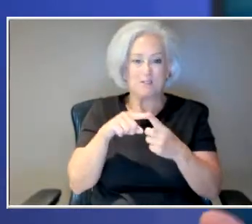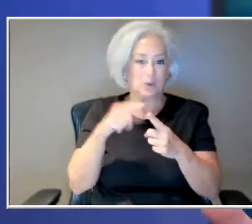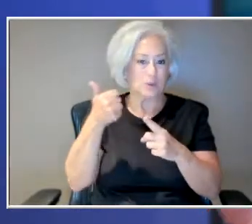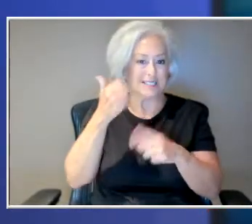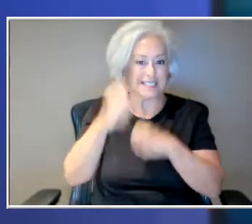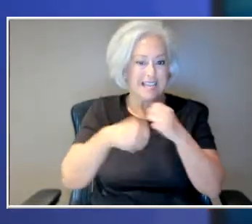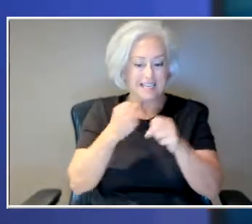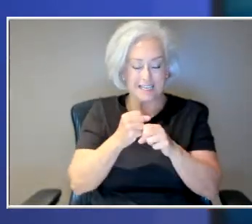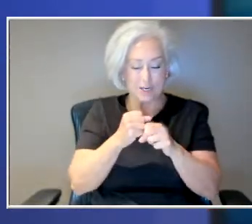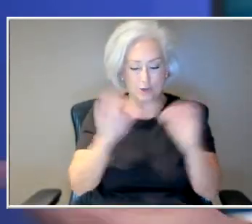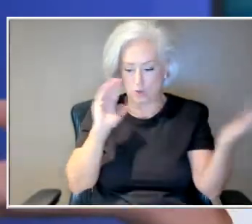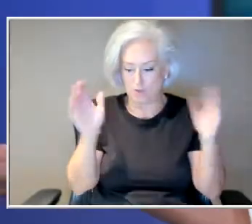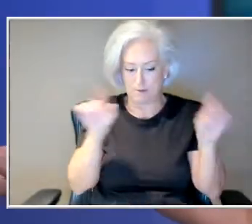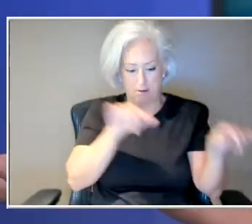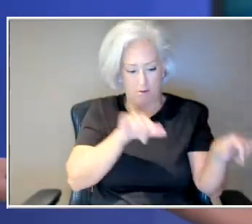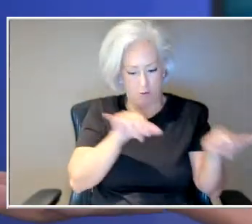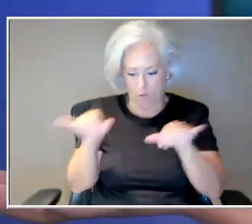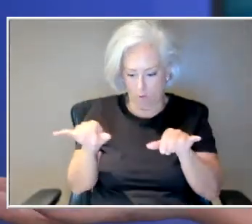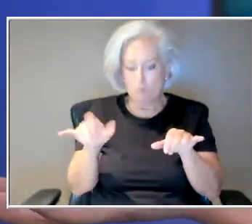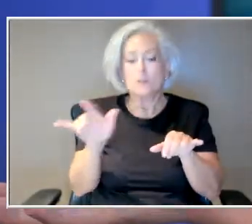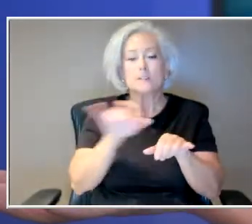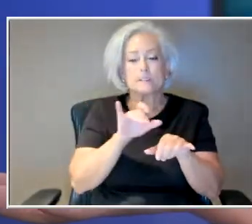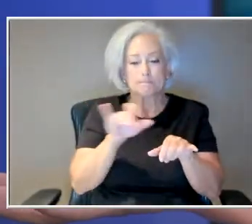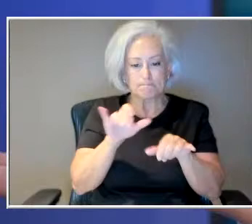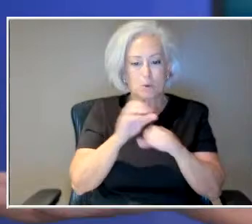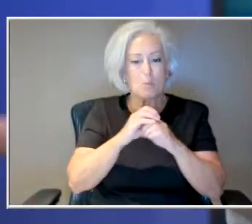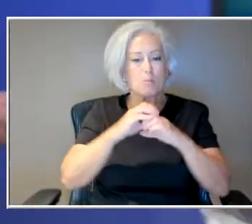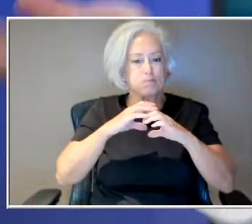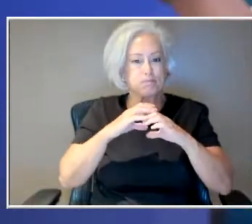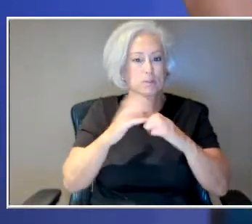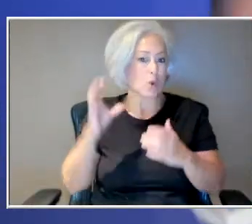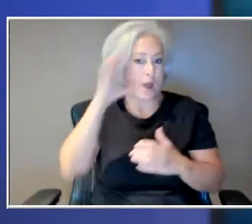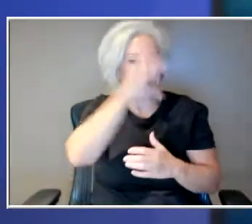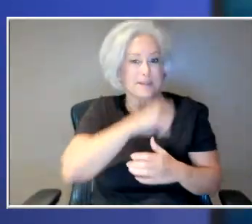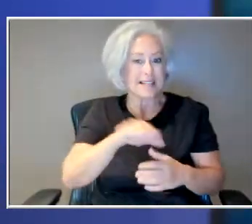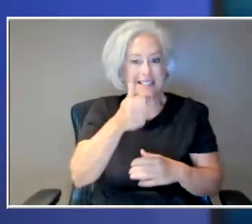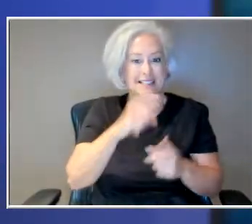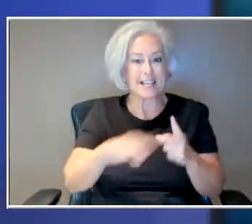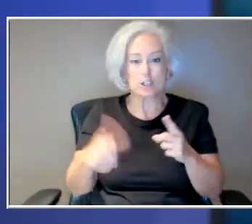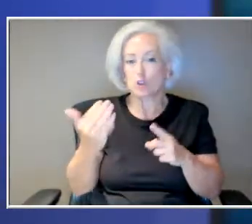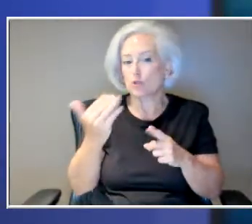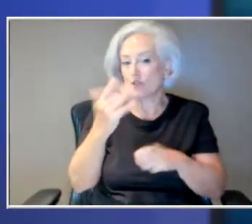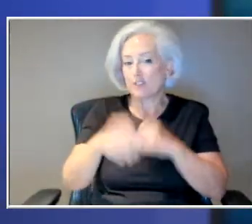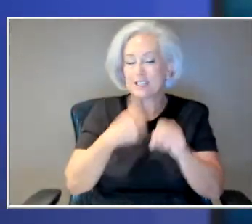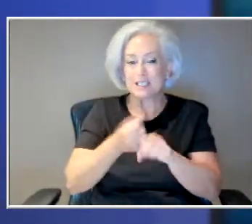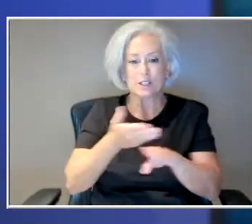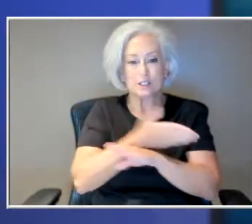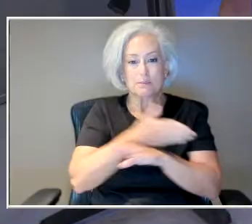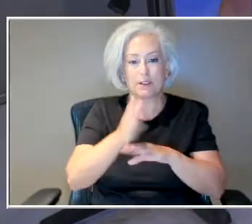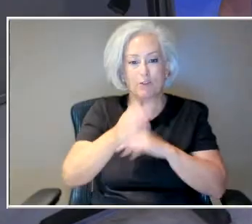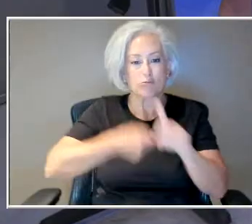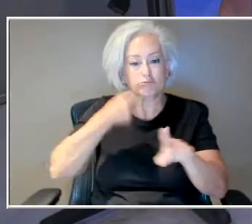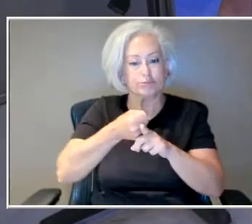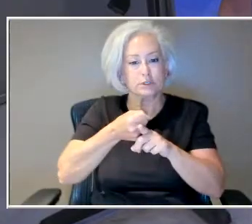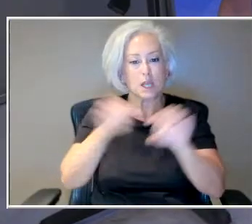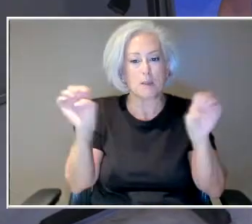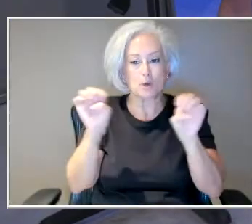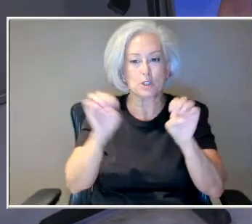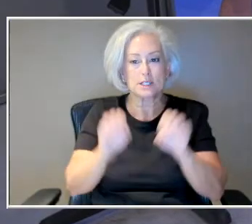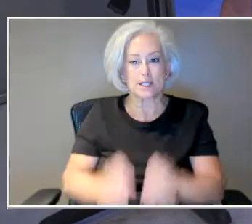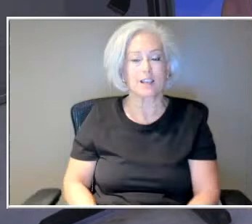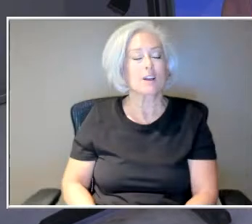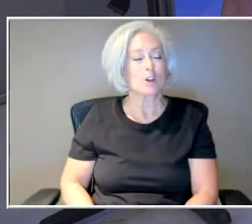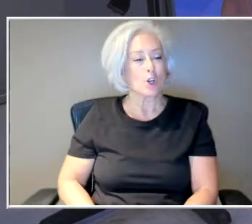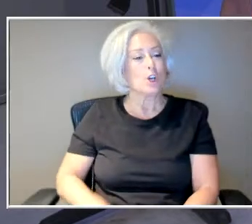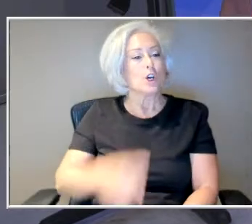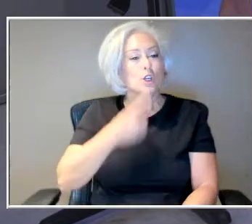most aneurysms. So I have to assume that it's probably been there 10, 15 years before she had this emergency. Okay, so we use that word lurking. I